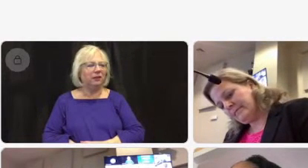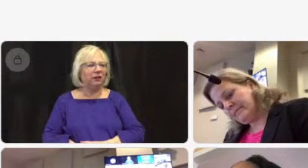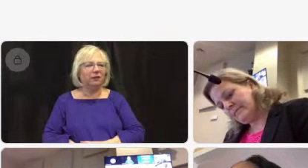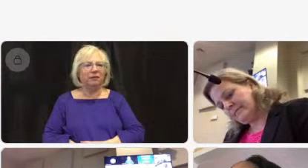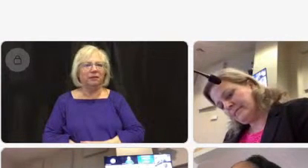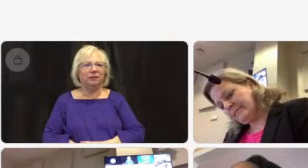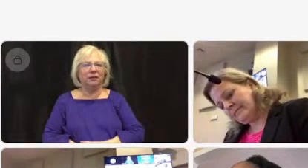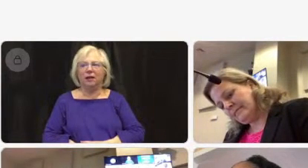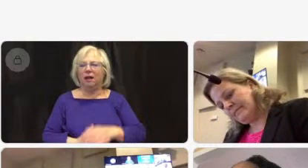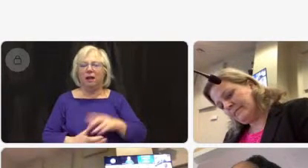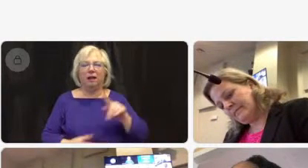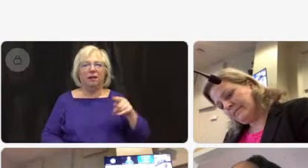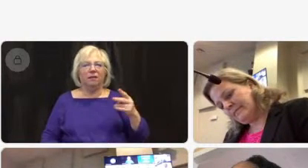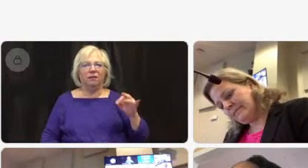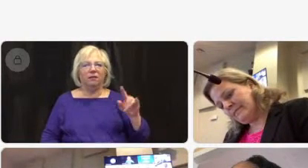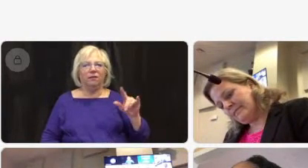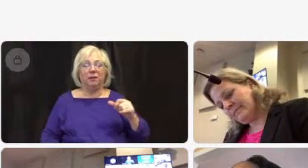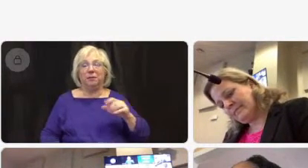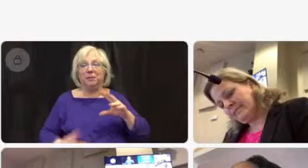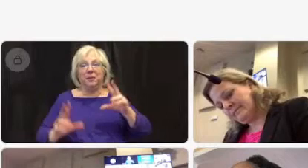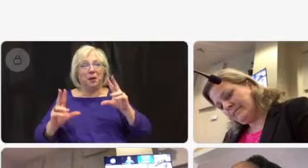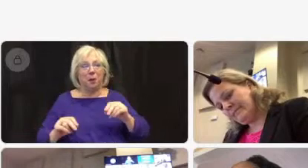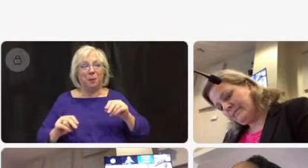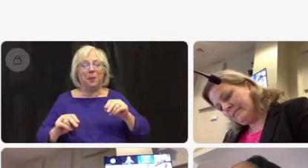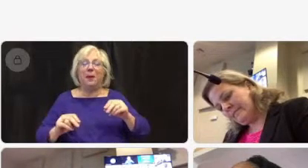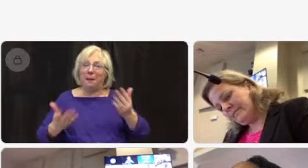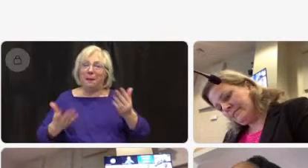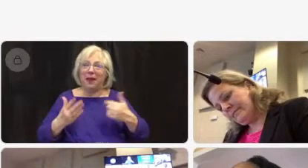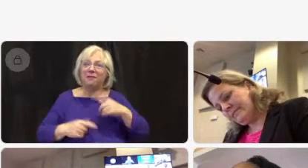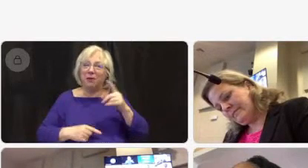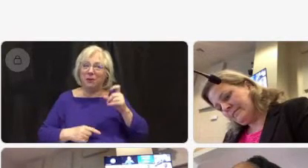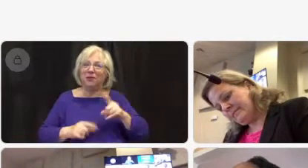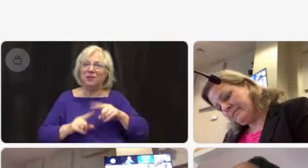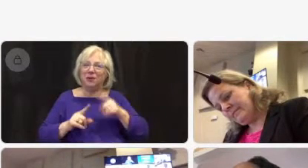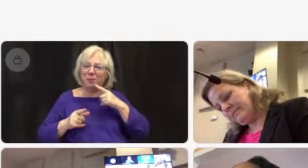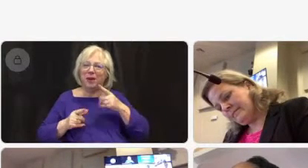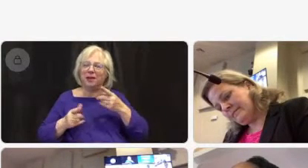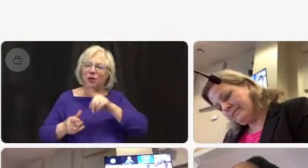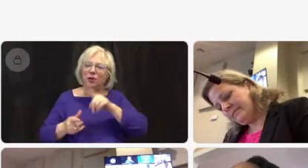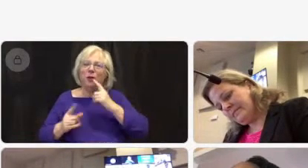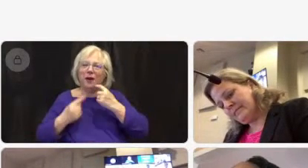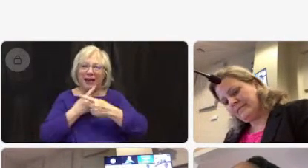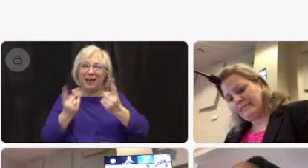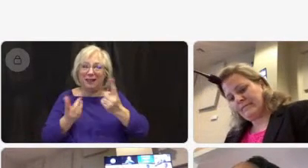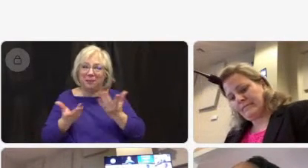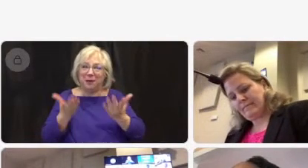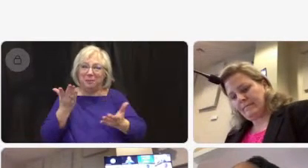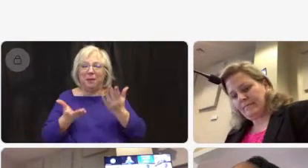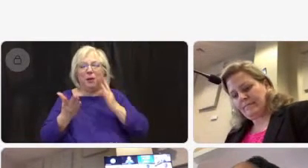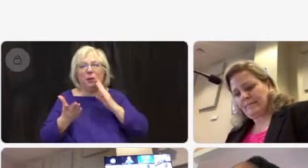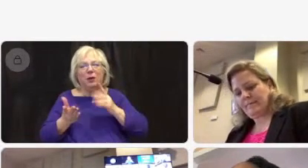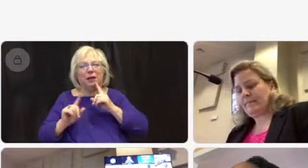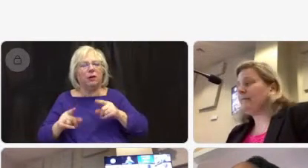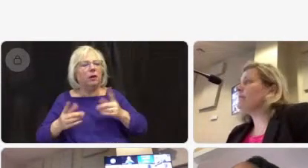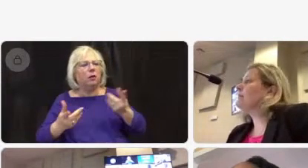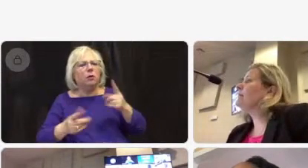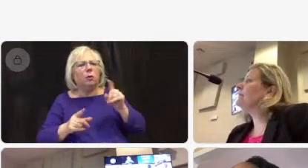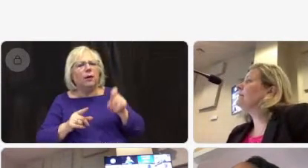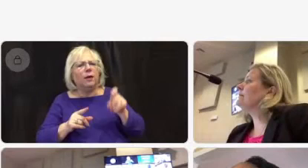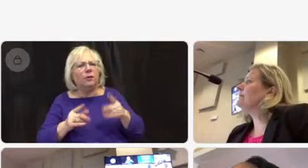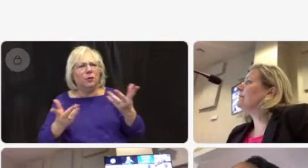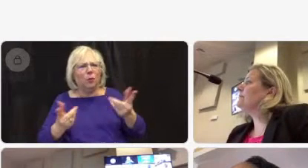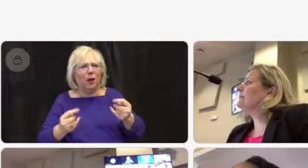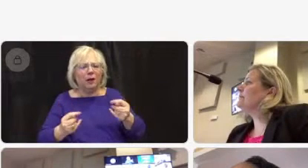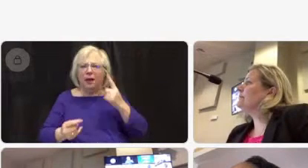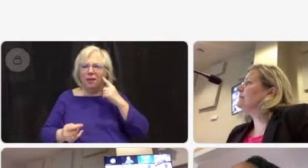Nope, I may have a question, but your announcements may address them, so I'll let you go first, Mayor. Nope, you have the question. No, my question was about, I think